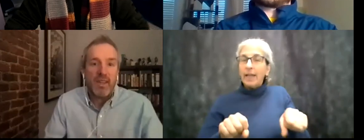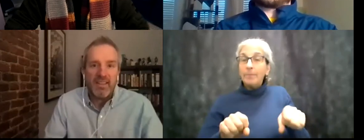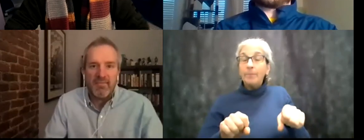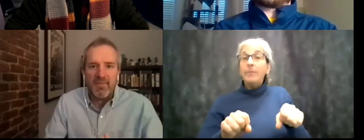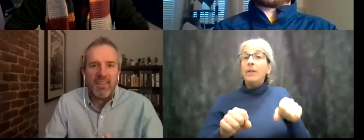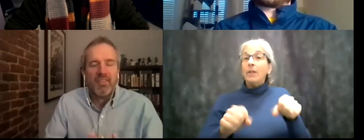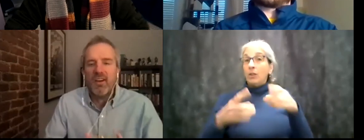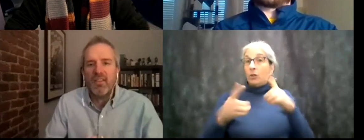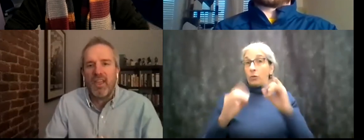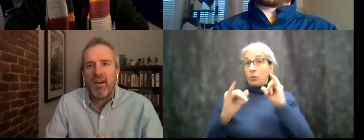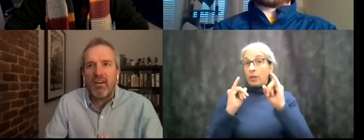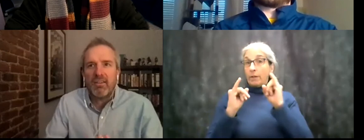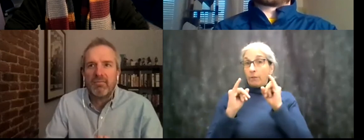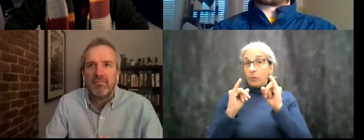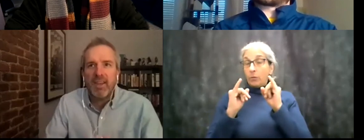interview,